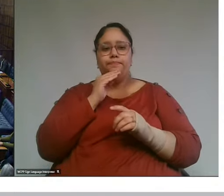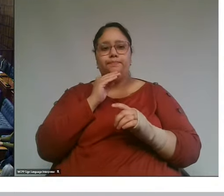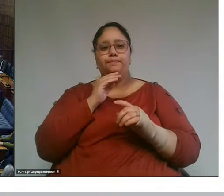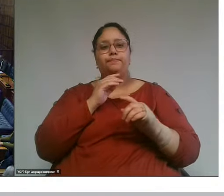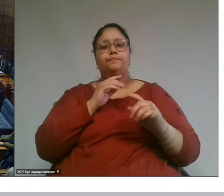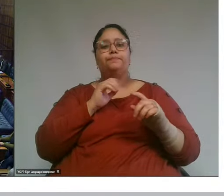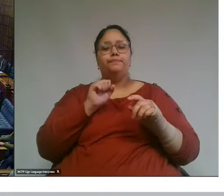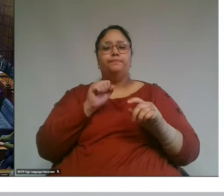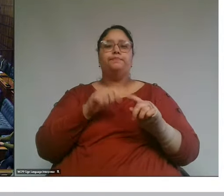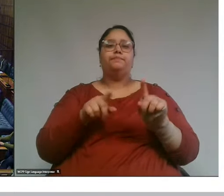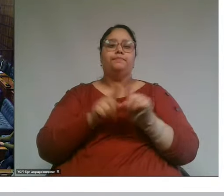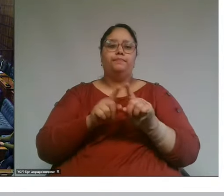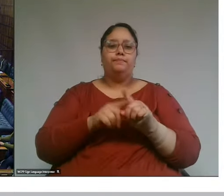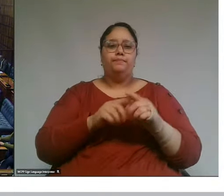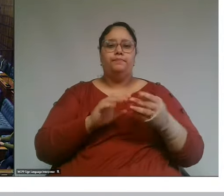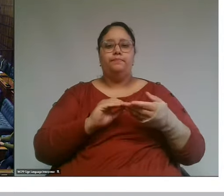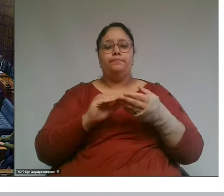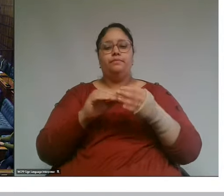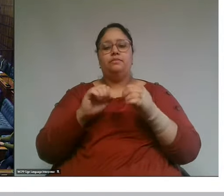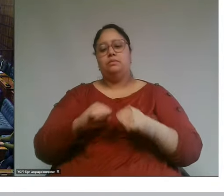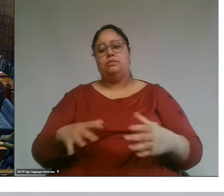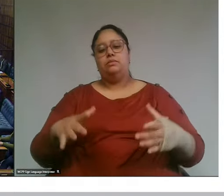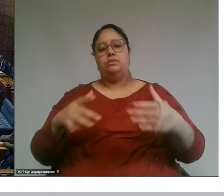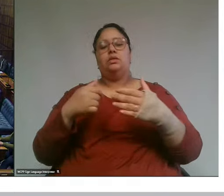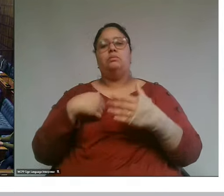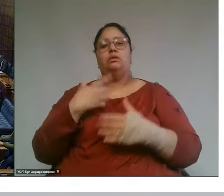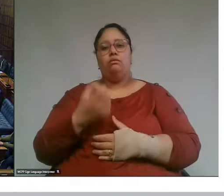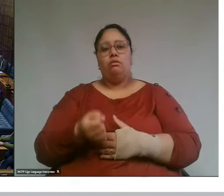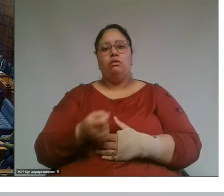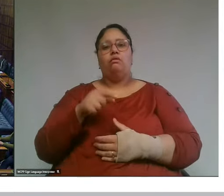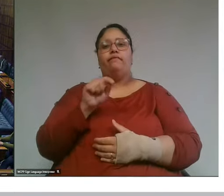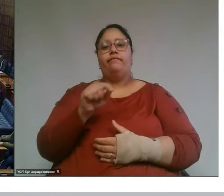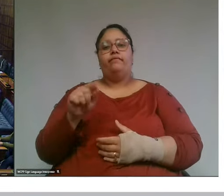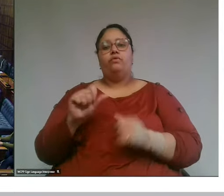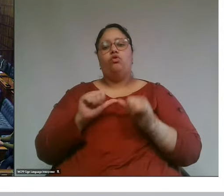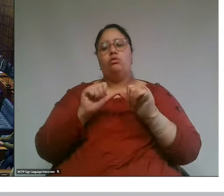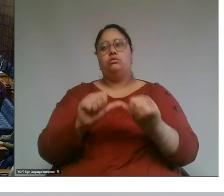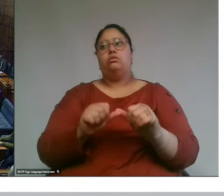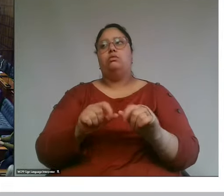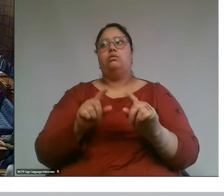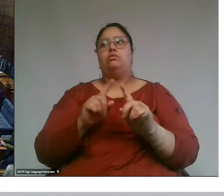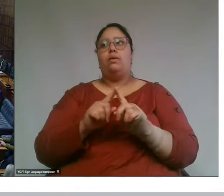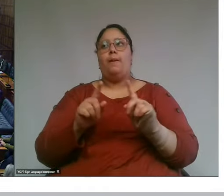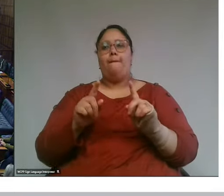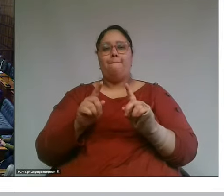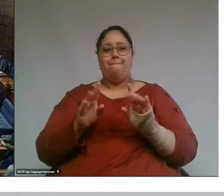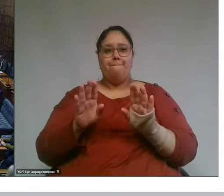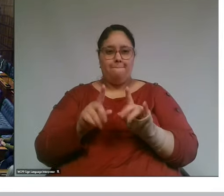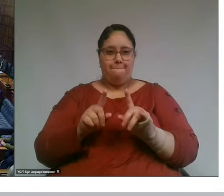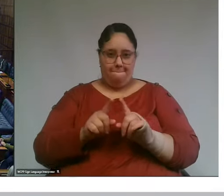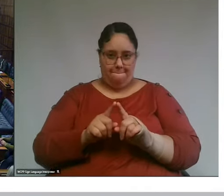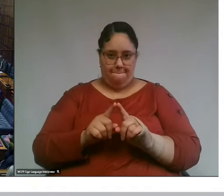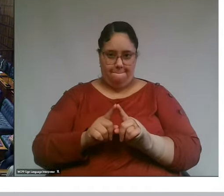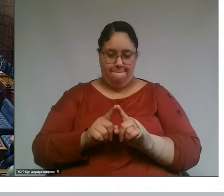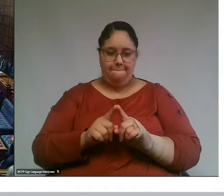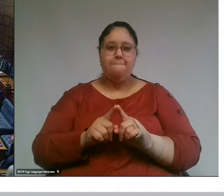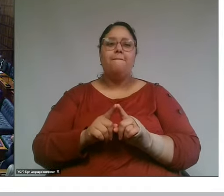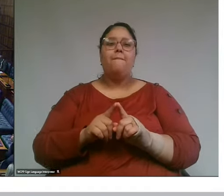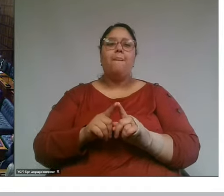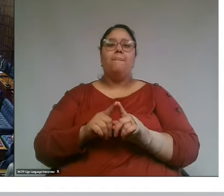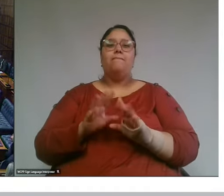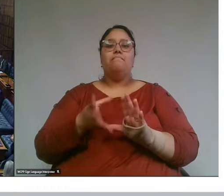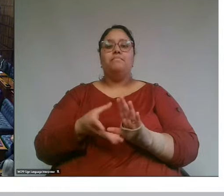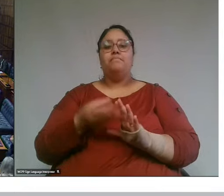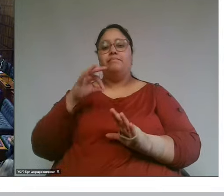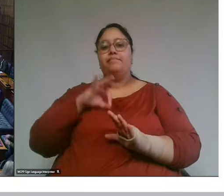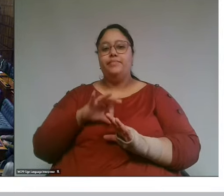sitting in the space of BPO that is the call centers if you can talk to young people that are in that space they're earning I